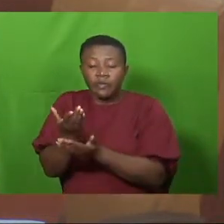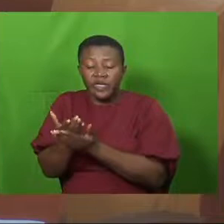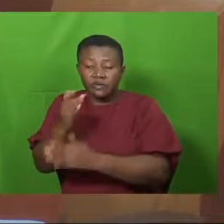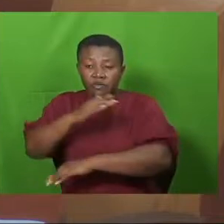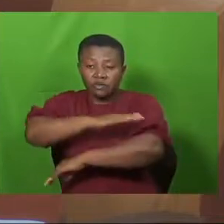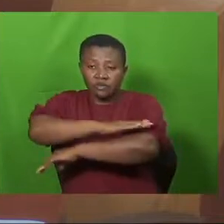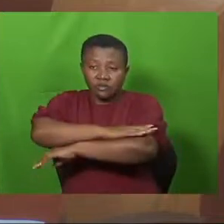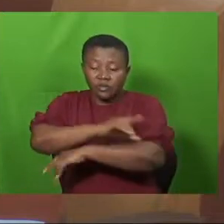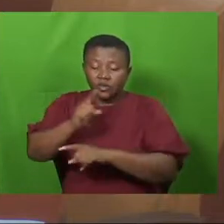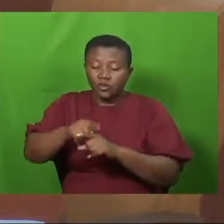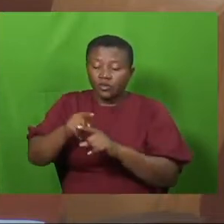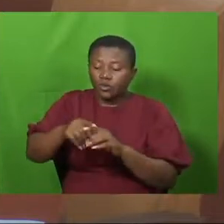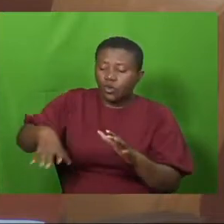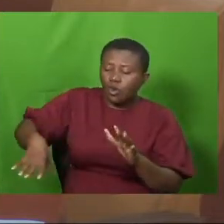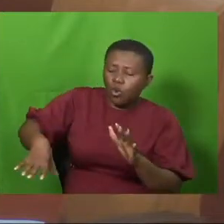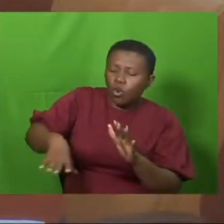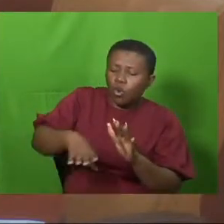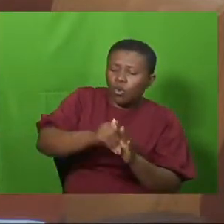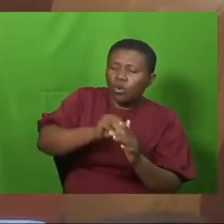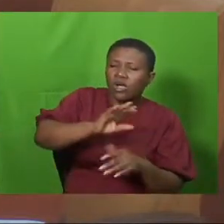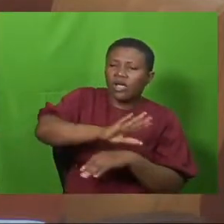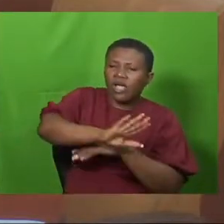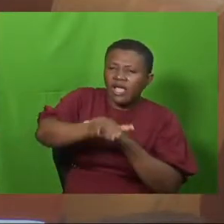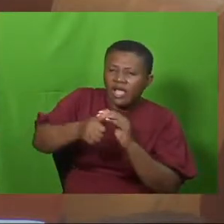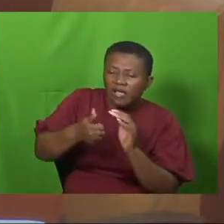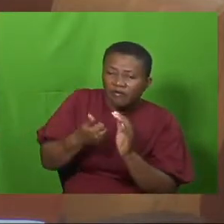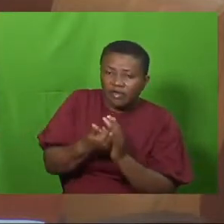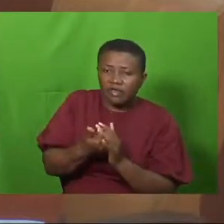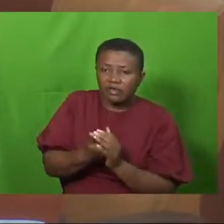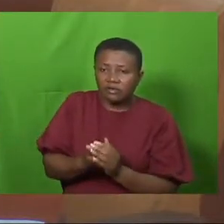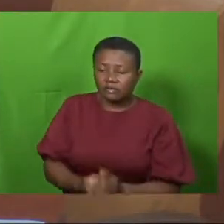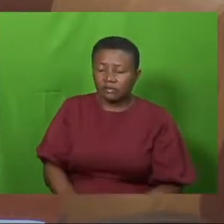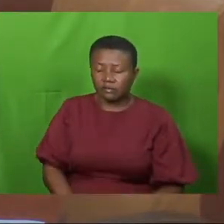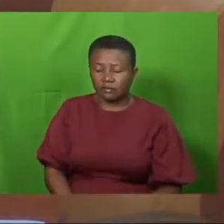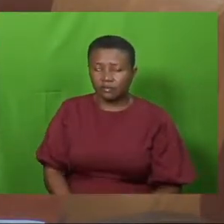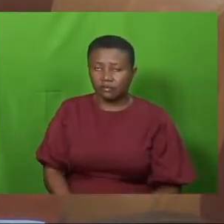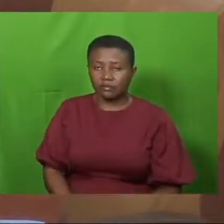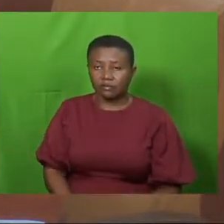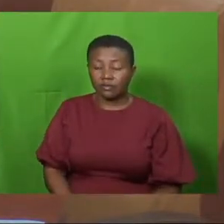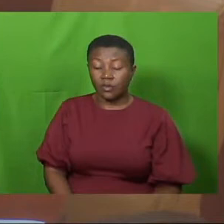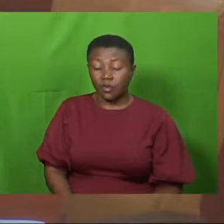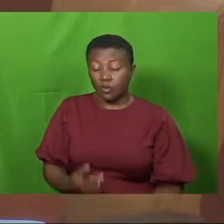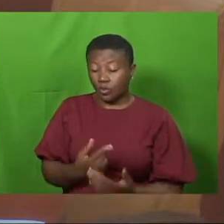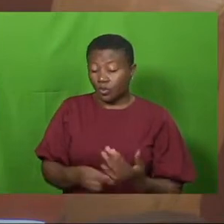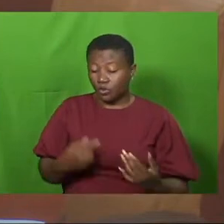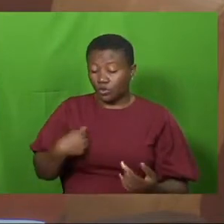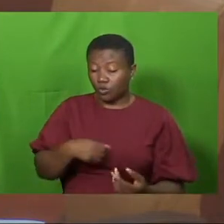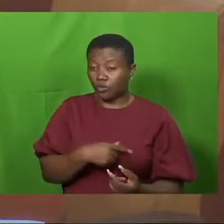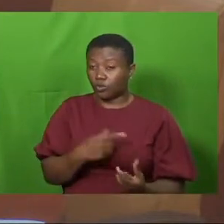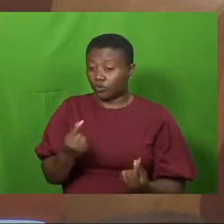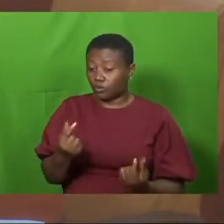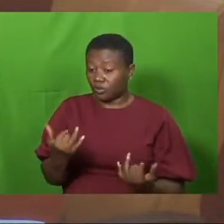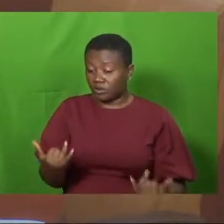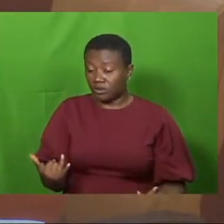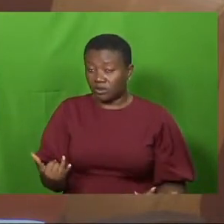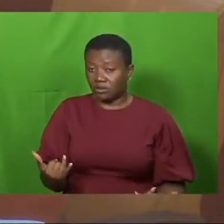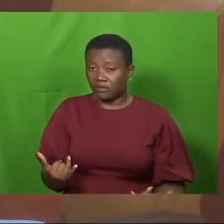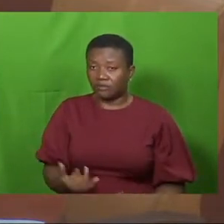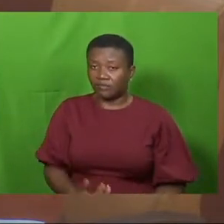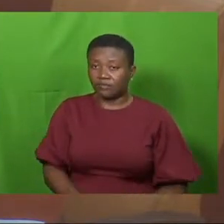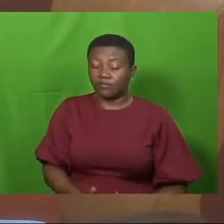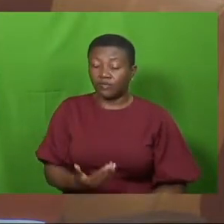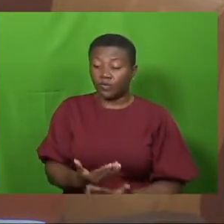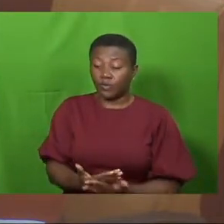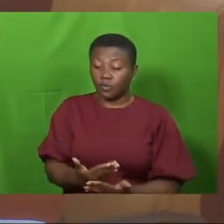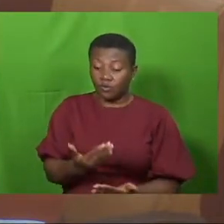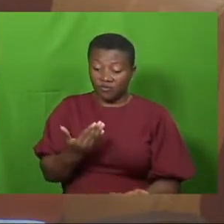capture the entire statement as having been presented. The Speaker, what we are doing today, before a member will